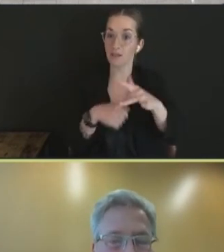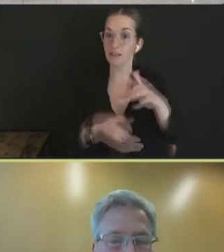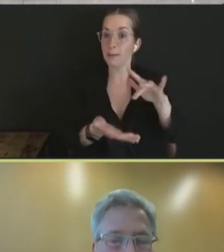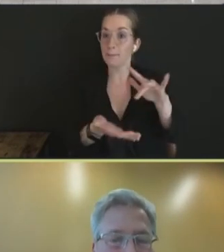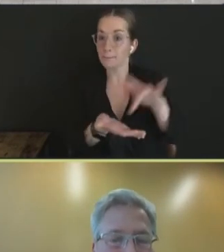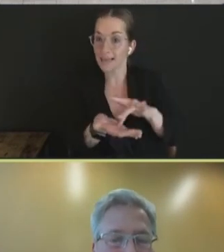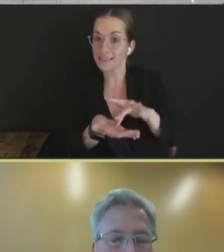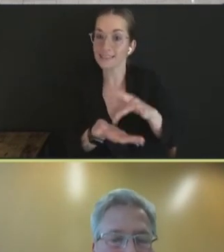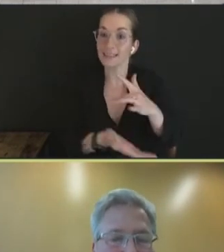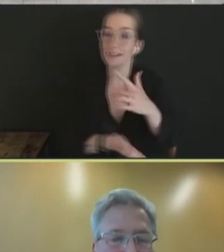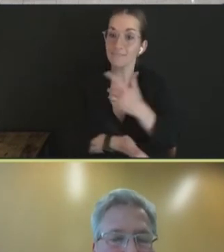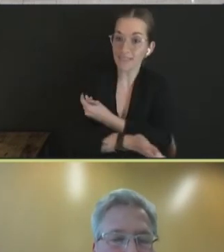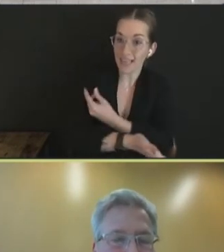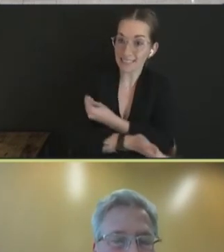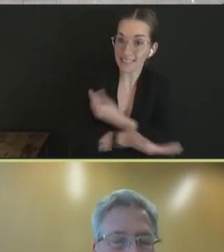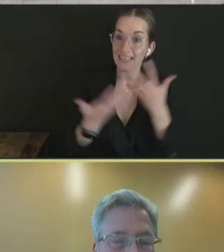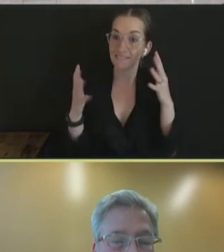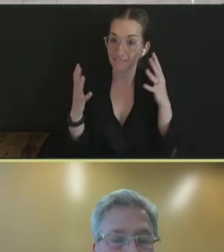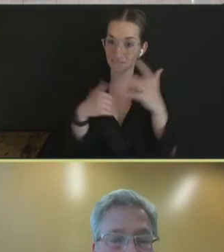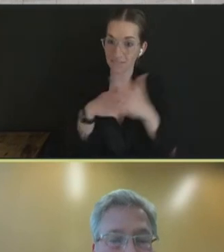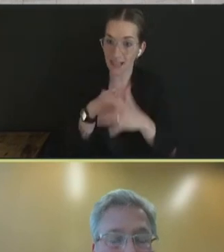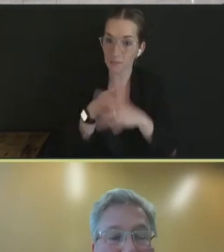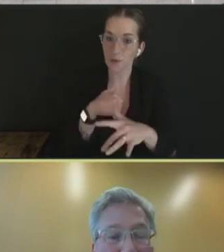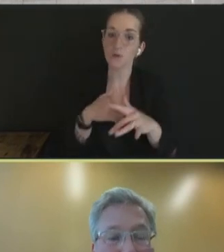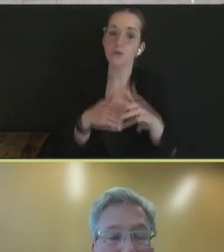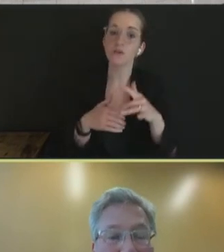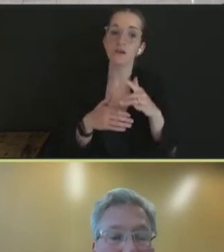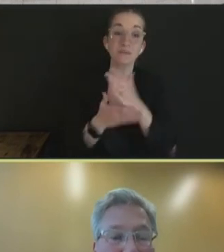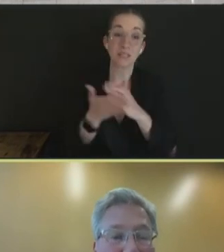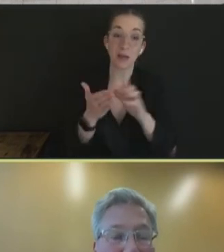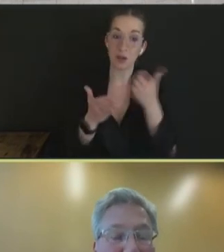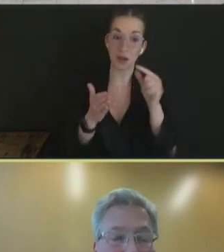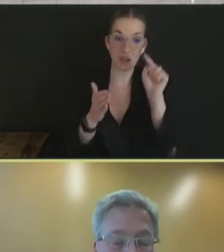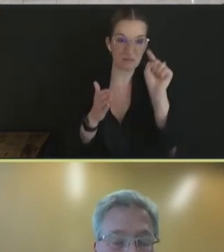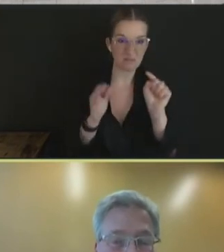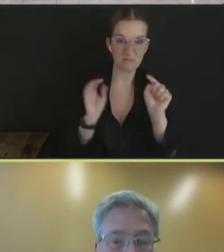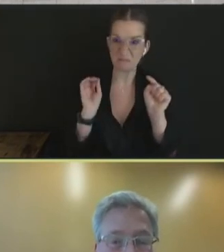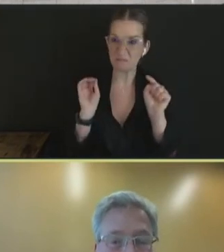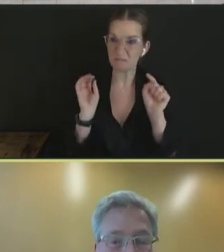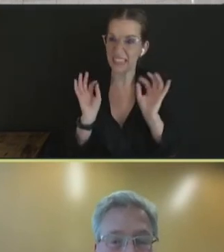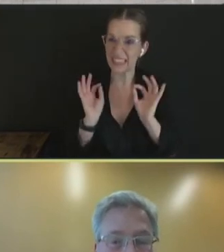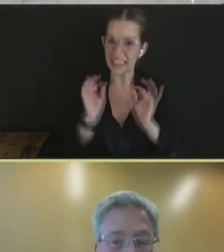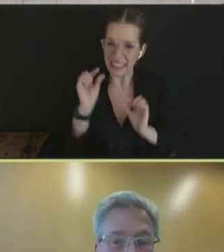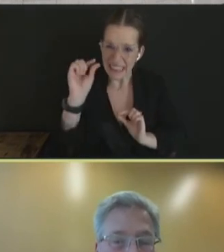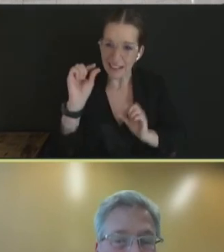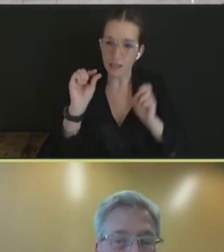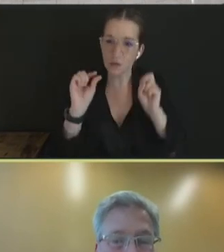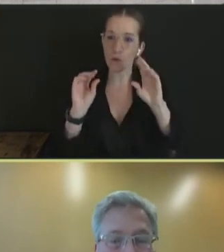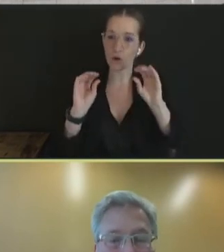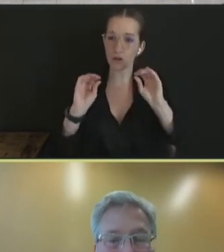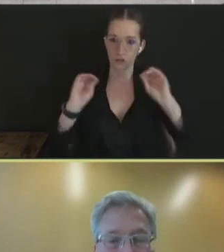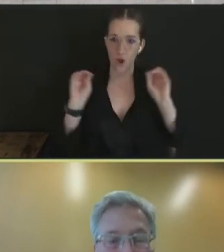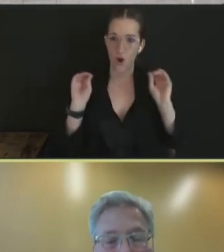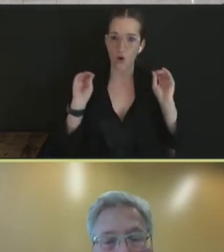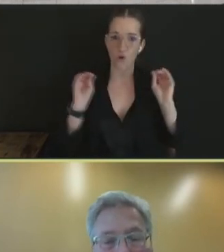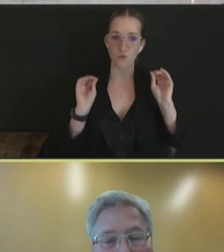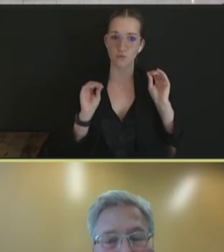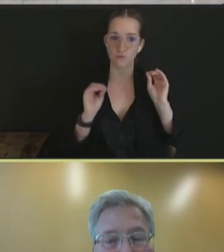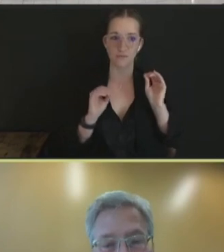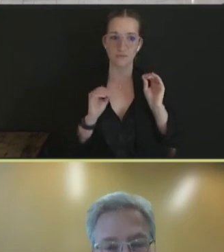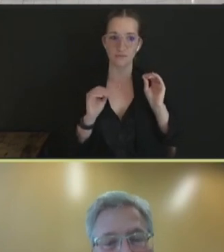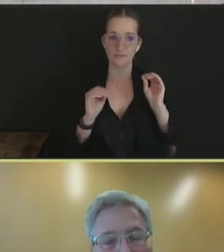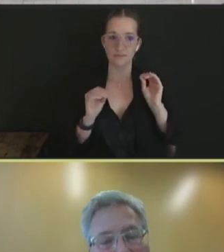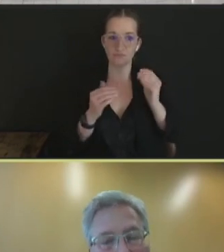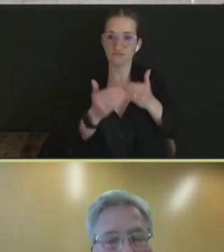vaccines, whereas in many others, there are little or no candidates in development.